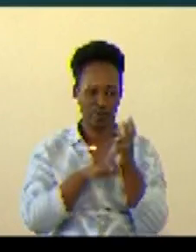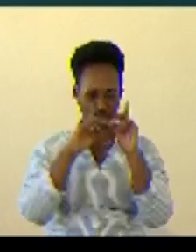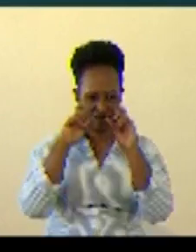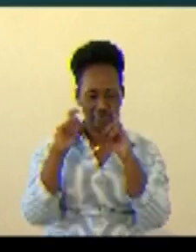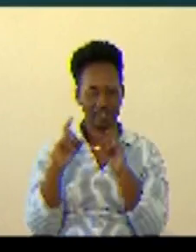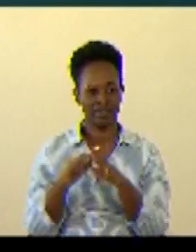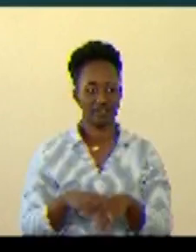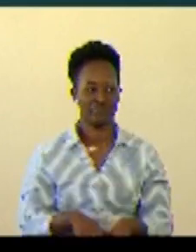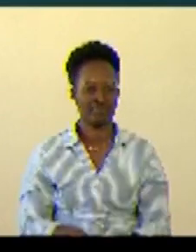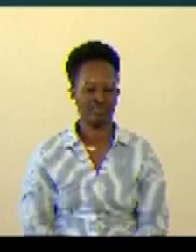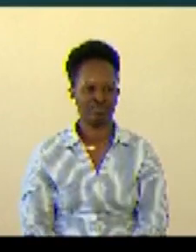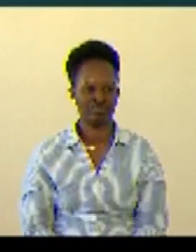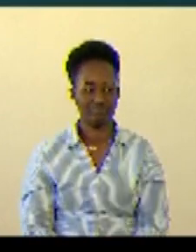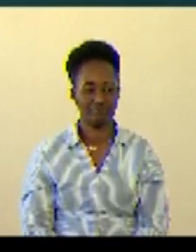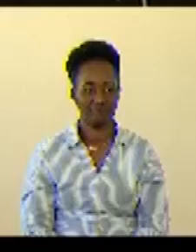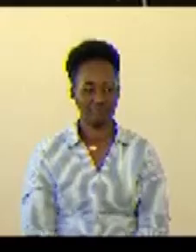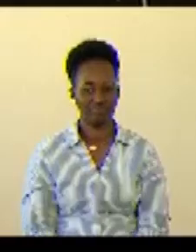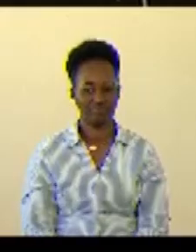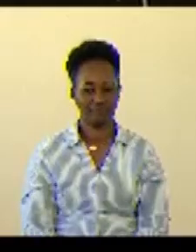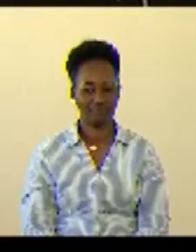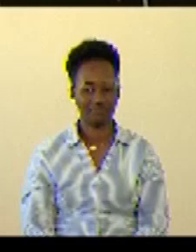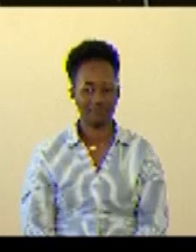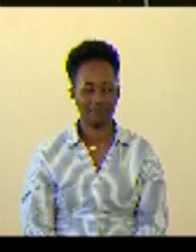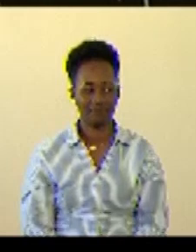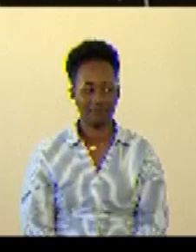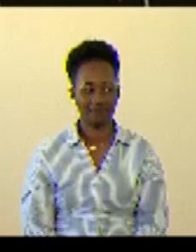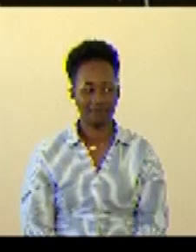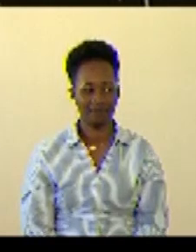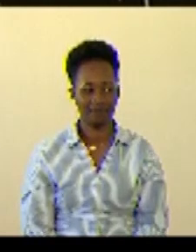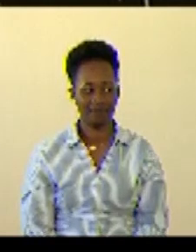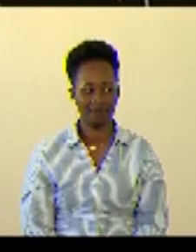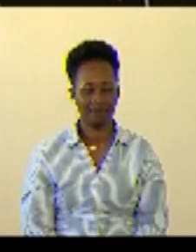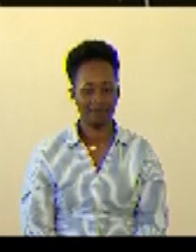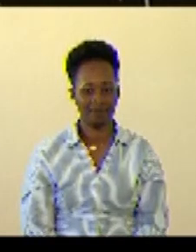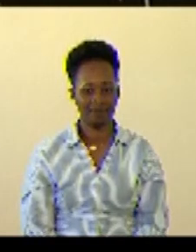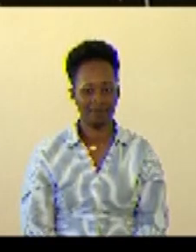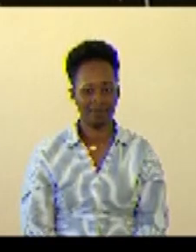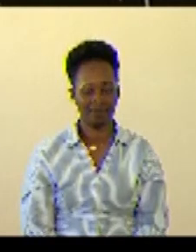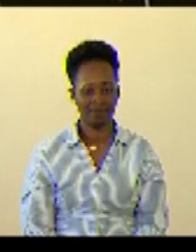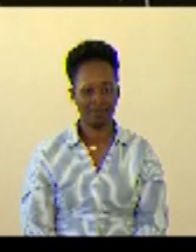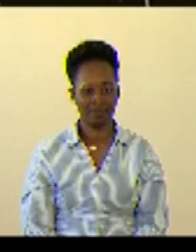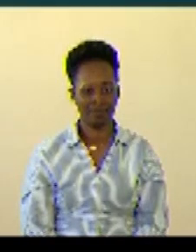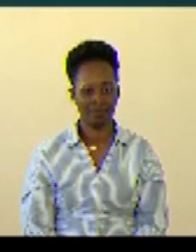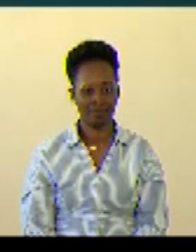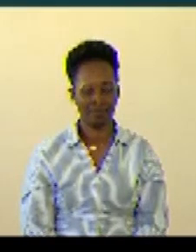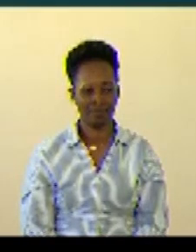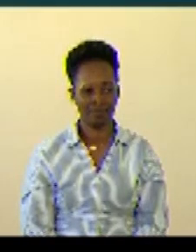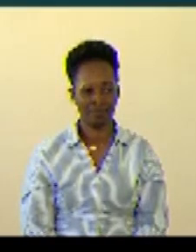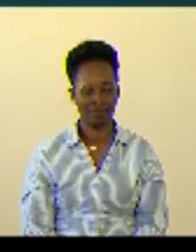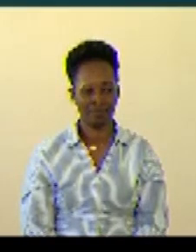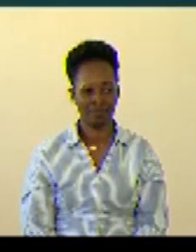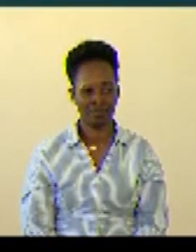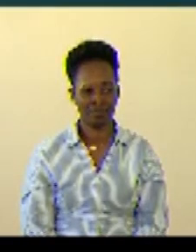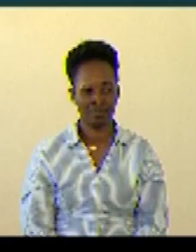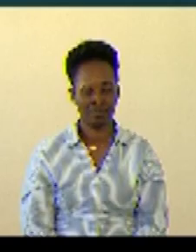and you take the image. It will be easier, because these are very good exercises.